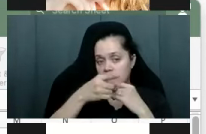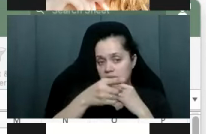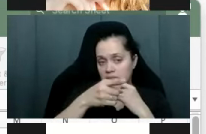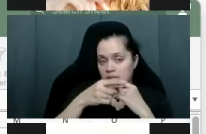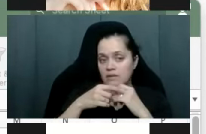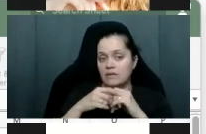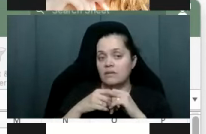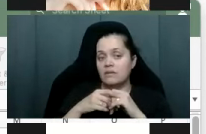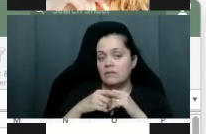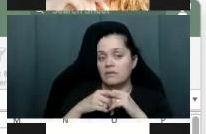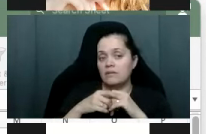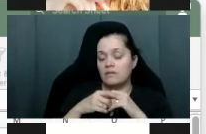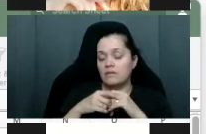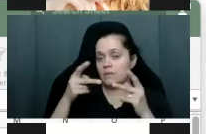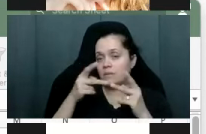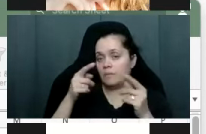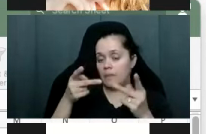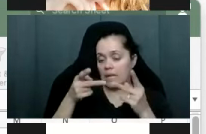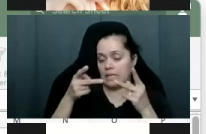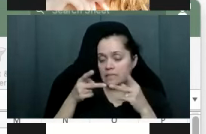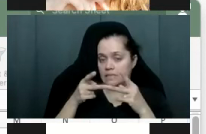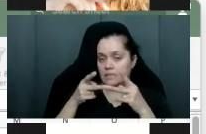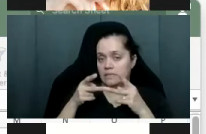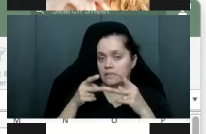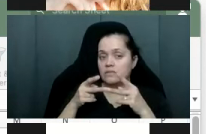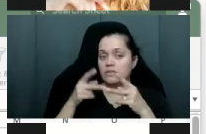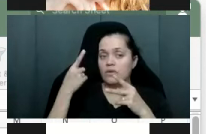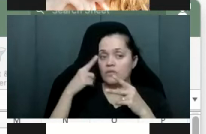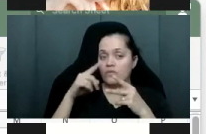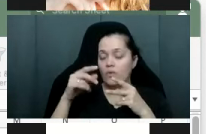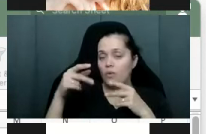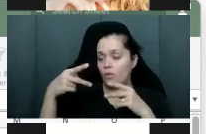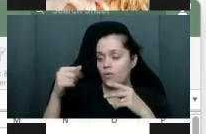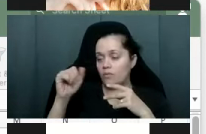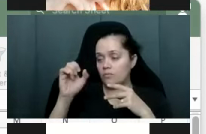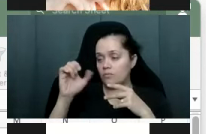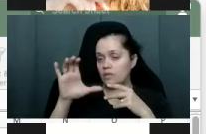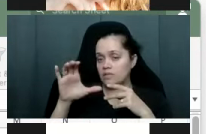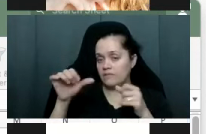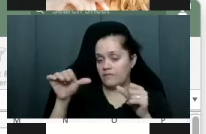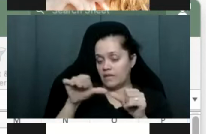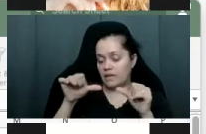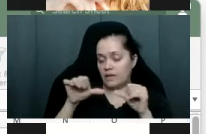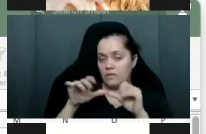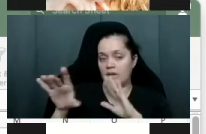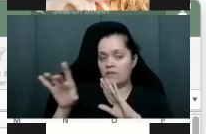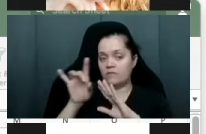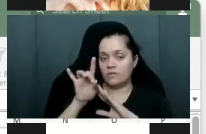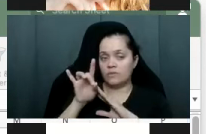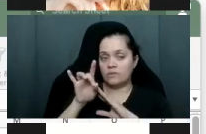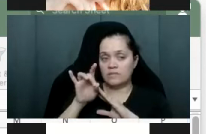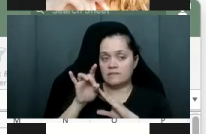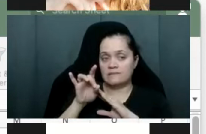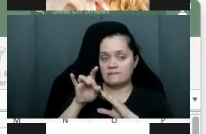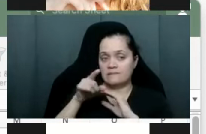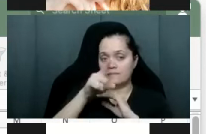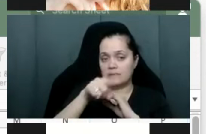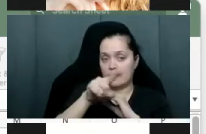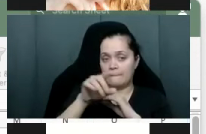of those places. So for the Pacific realm, I've chosen